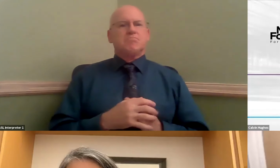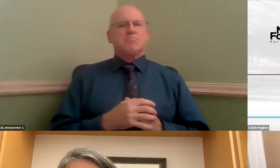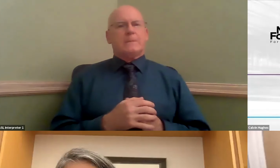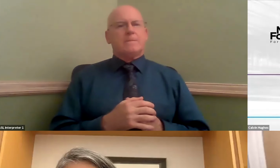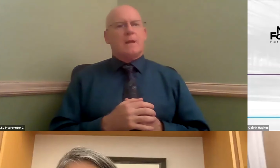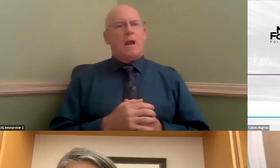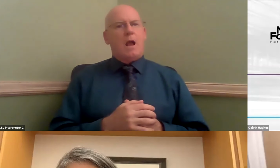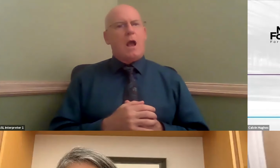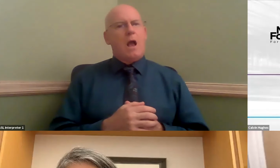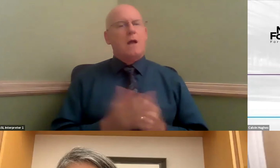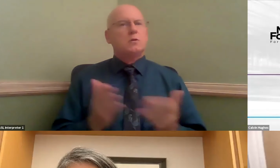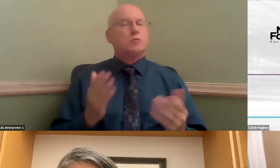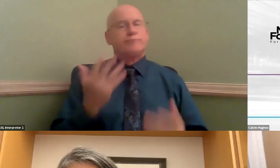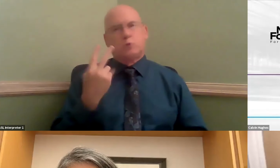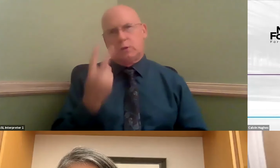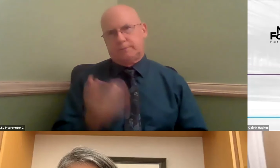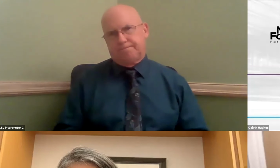I think our county